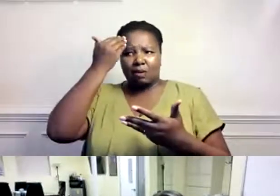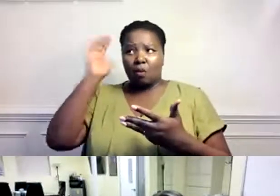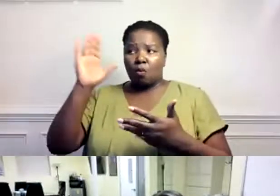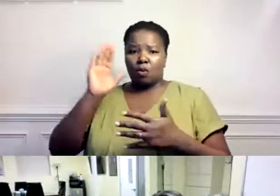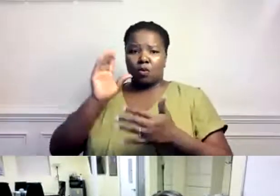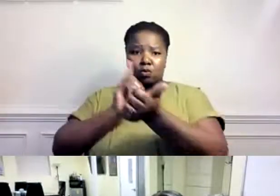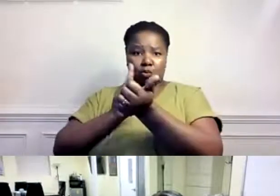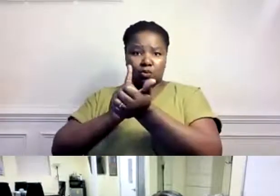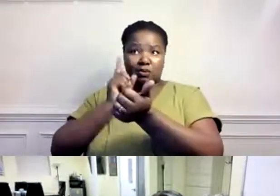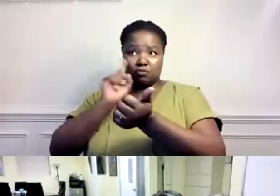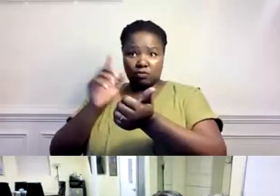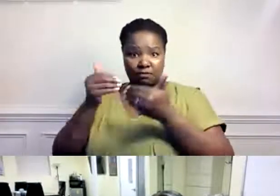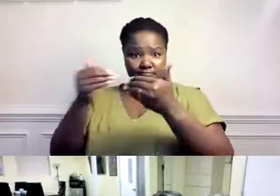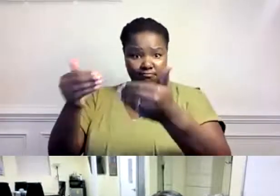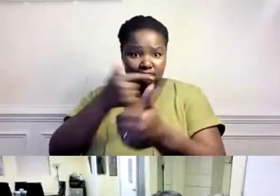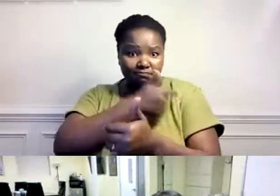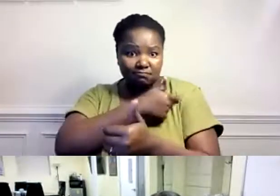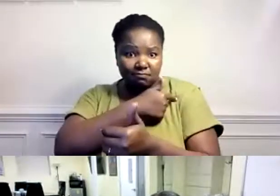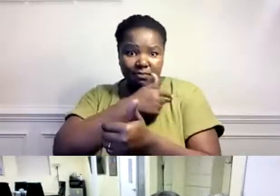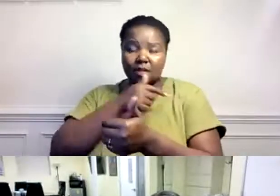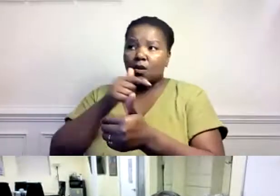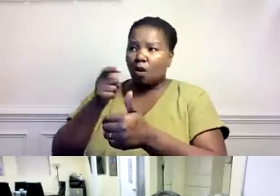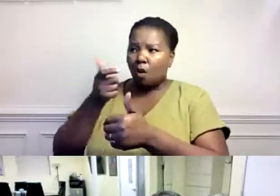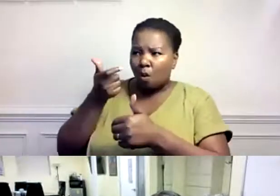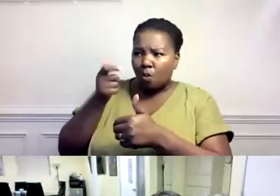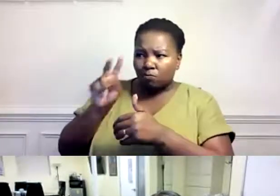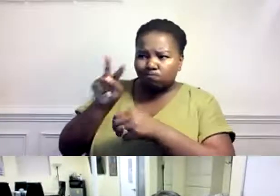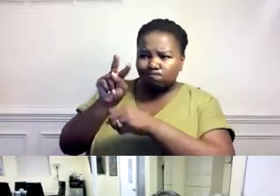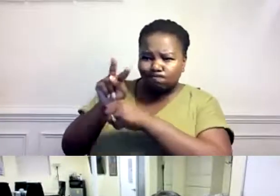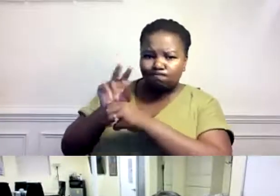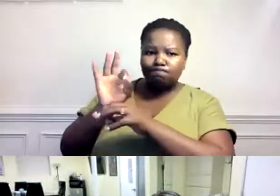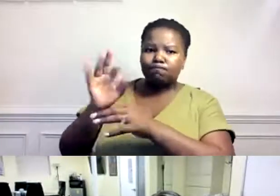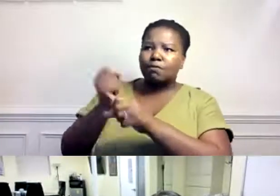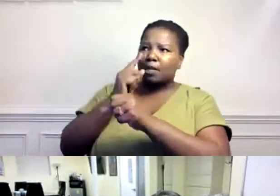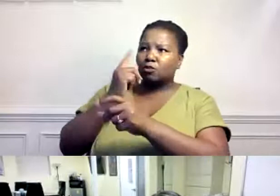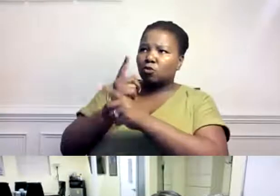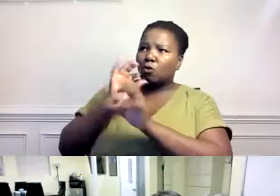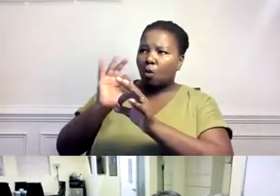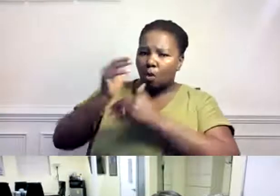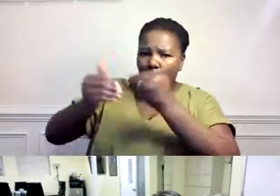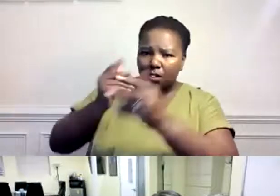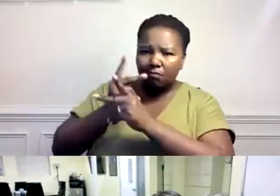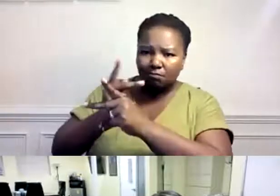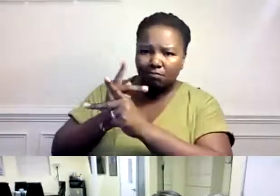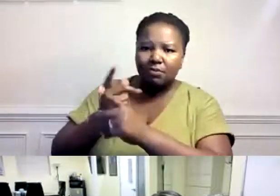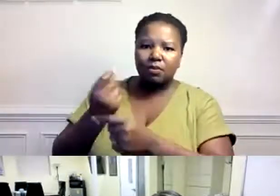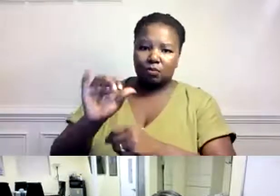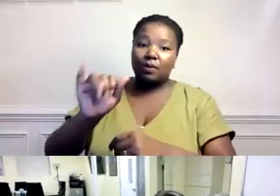ahead with the vaccine, they watch them a lot longer. They just take extra precautions. Yeah.